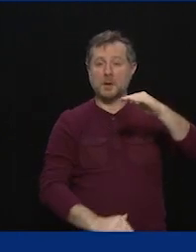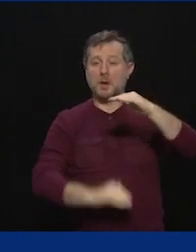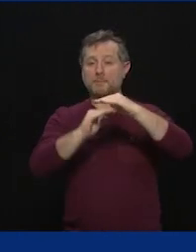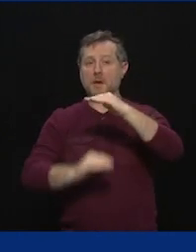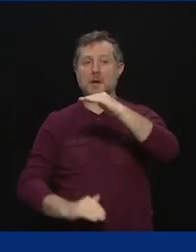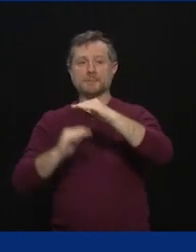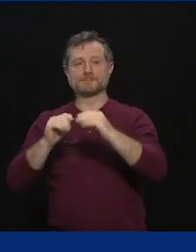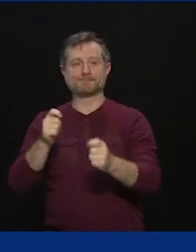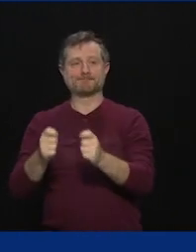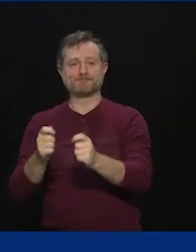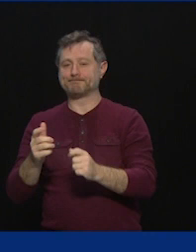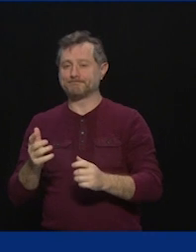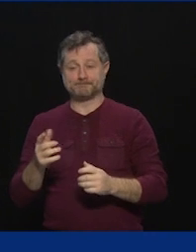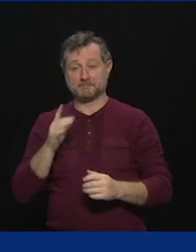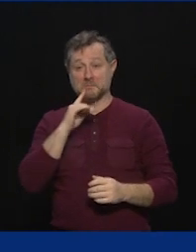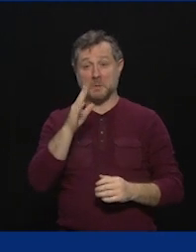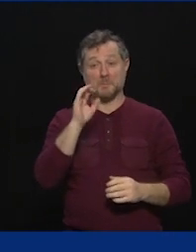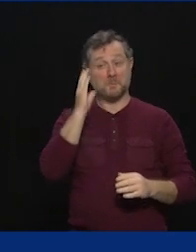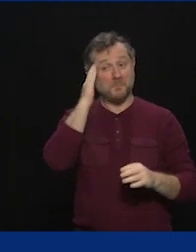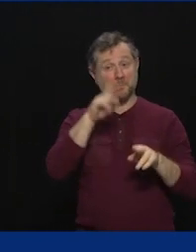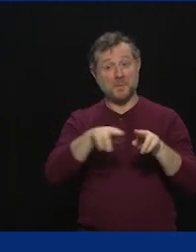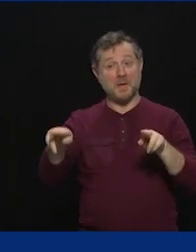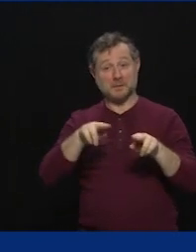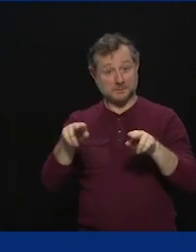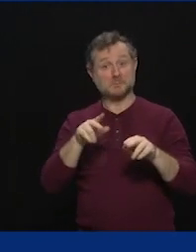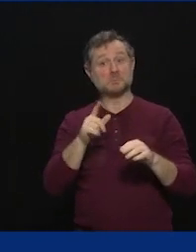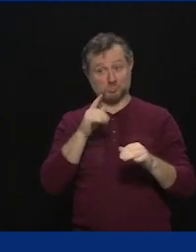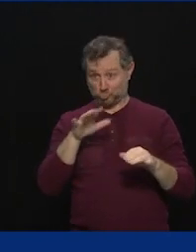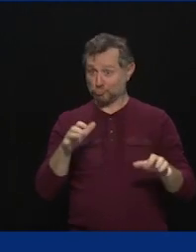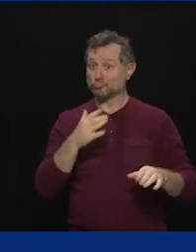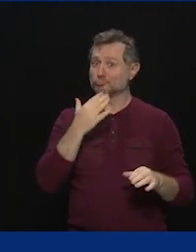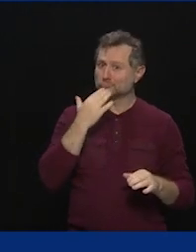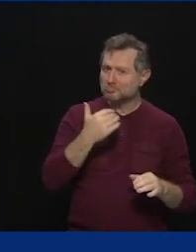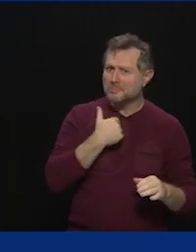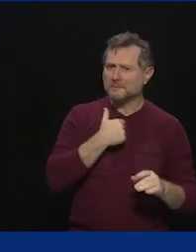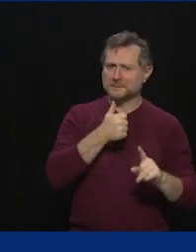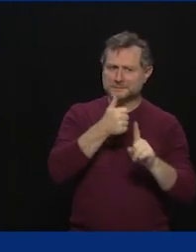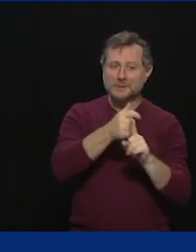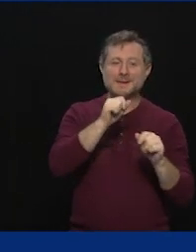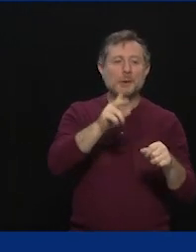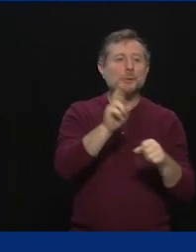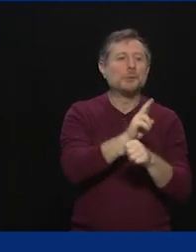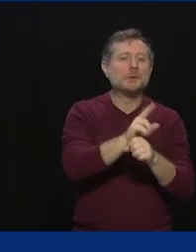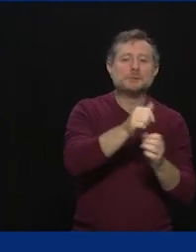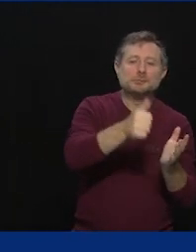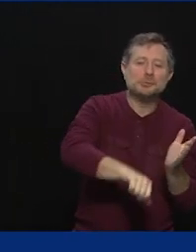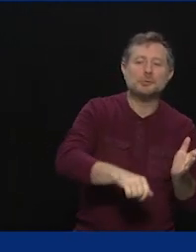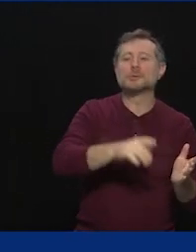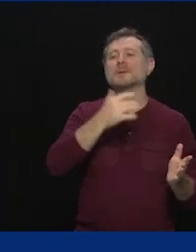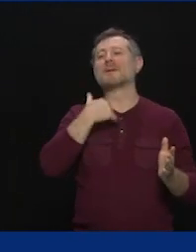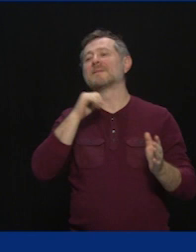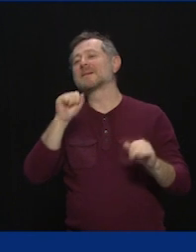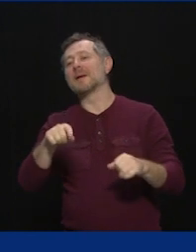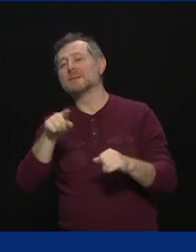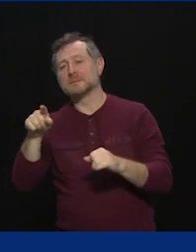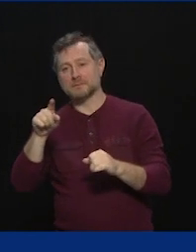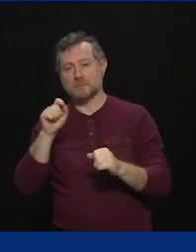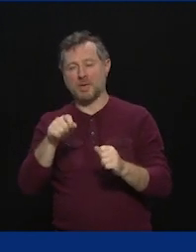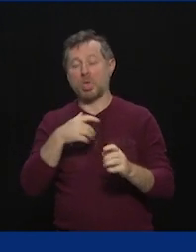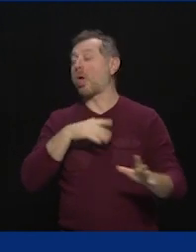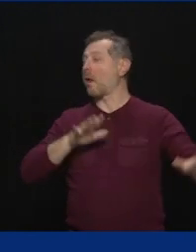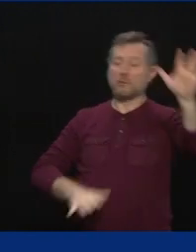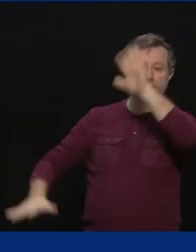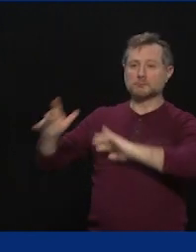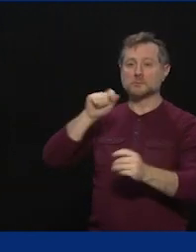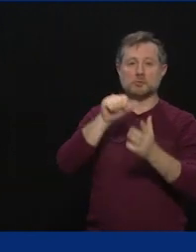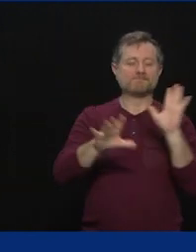elective surgeries. That is something we know very quickly can transition to non-elective surgery, or only inpatient, and not